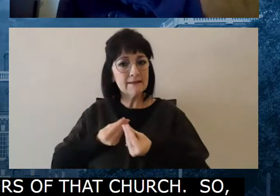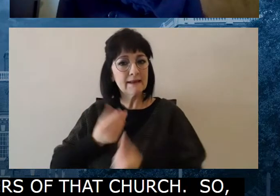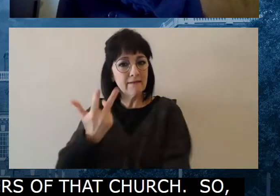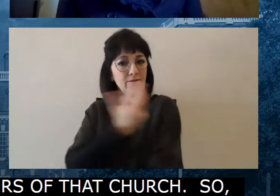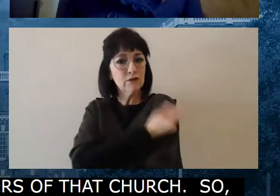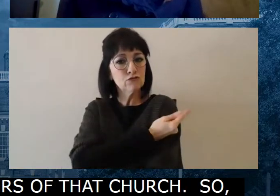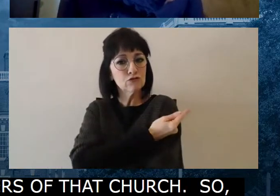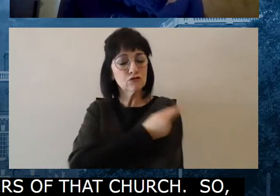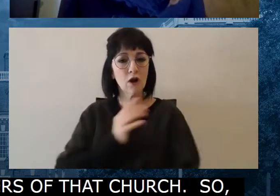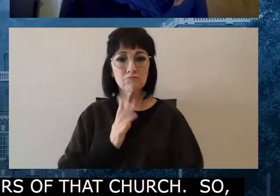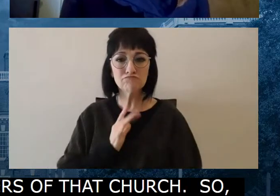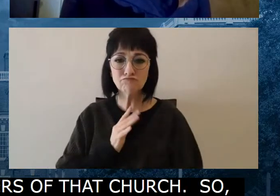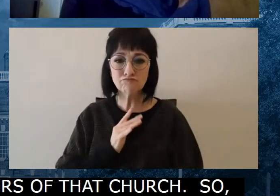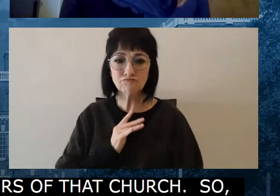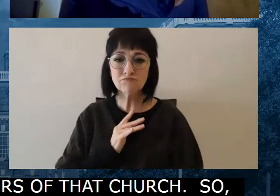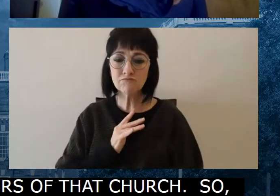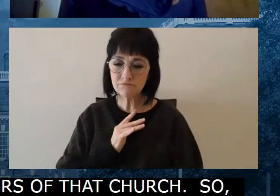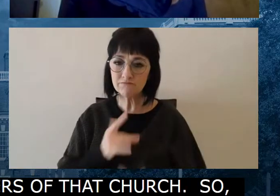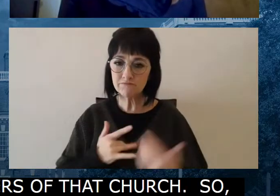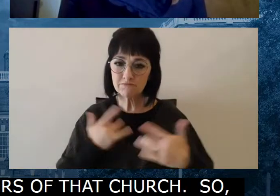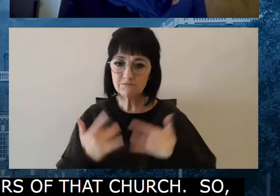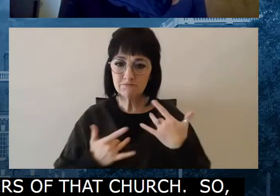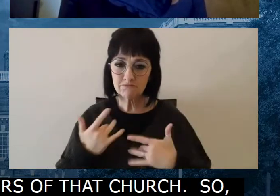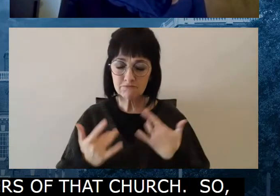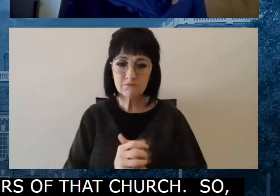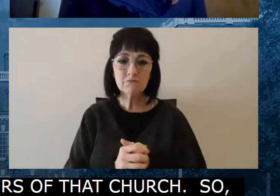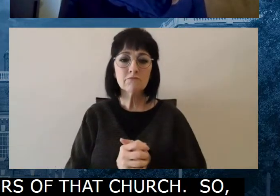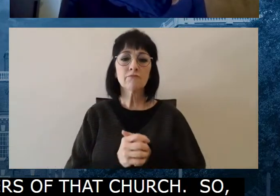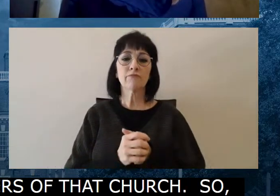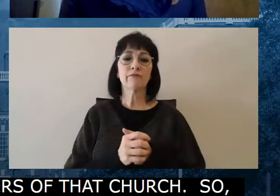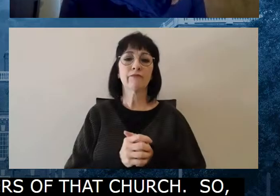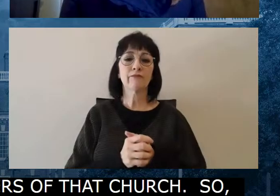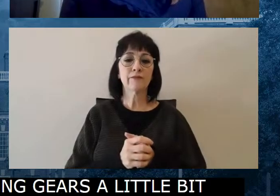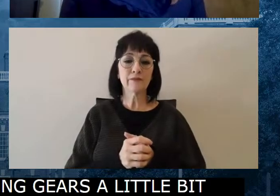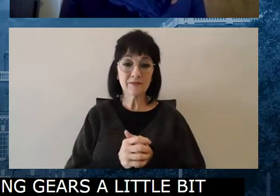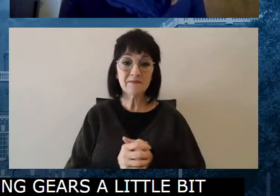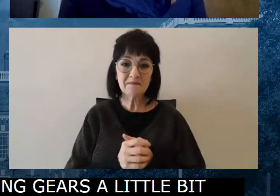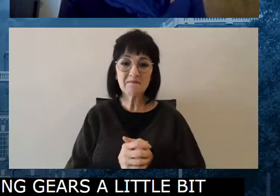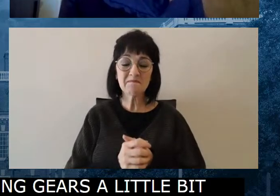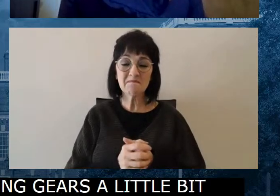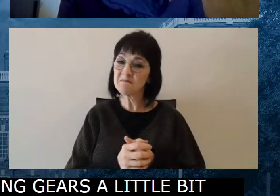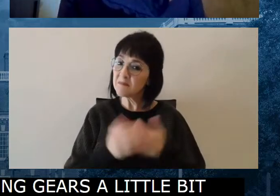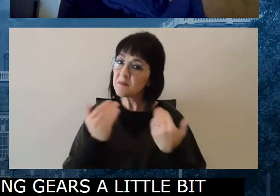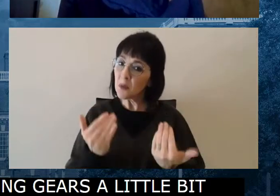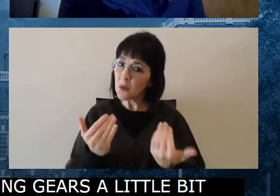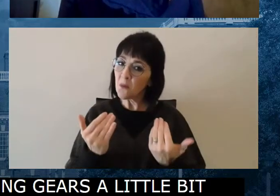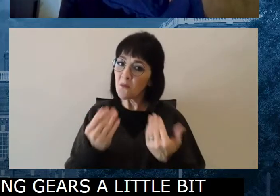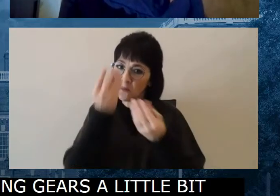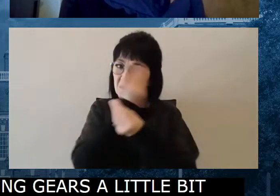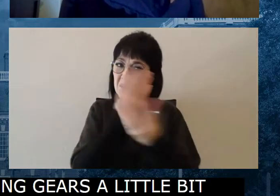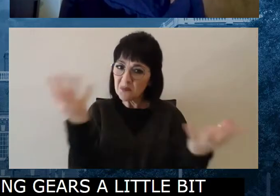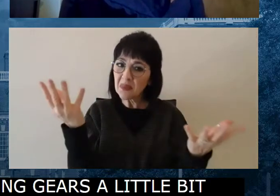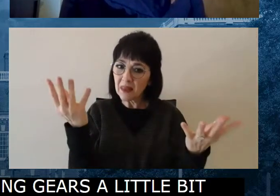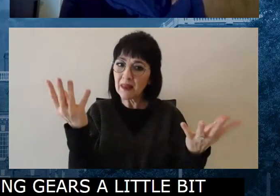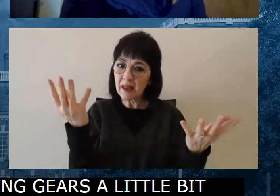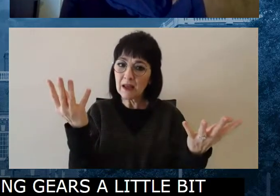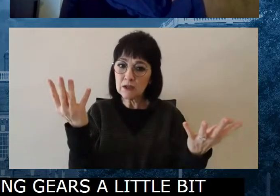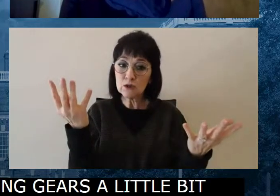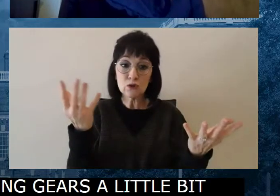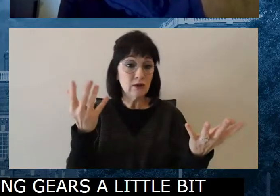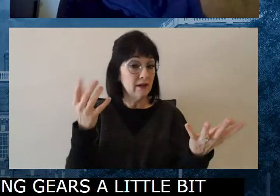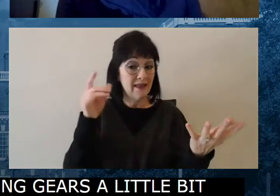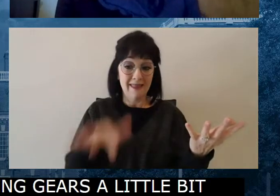So shifting gears a little bit more, as the governor said, we are extremely excited about a